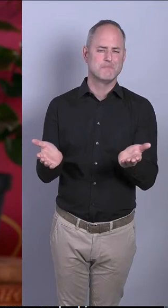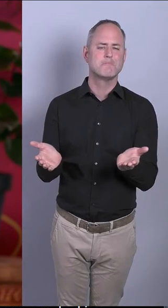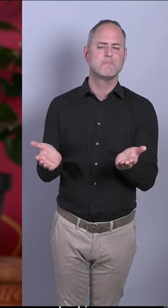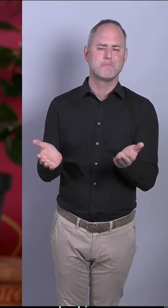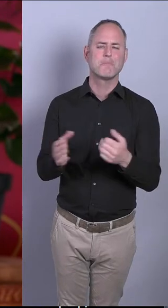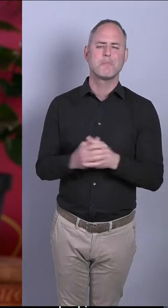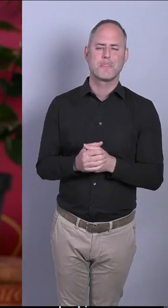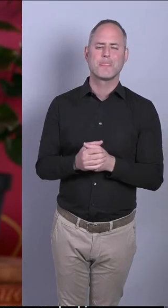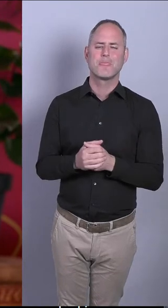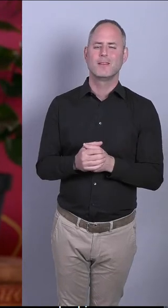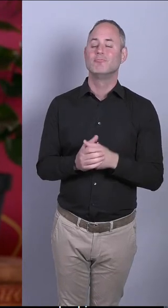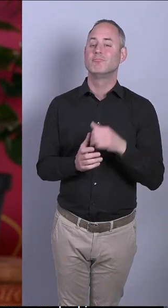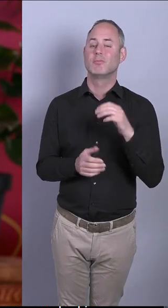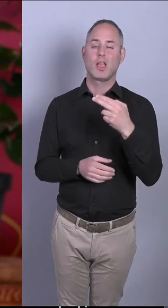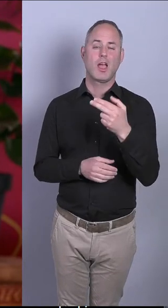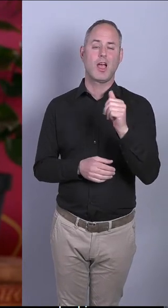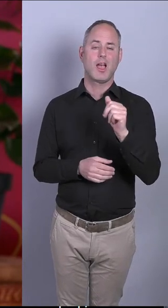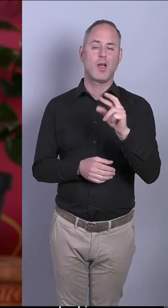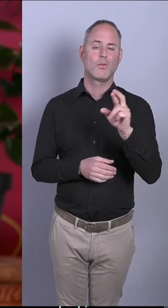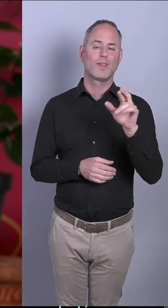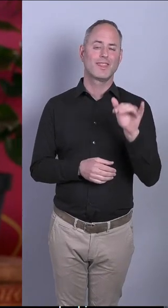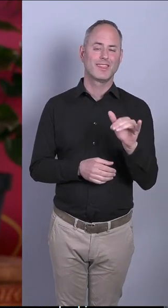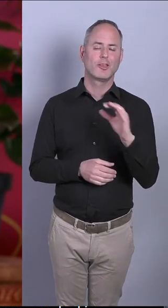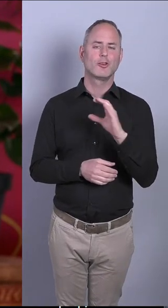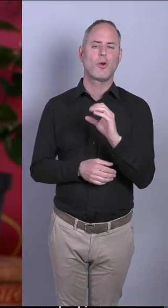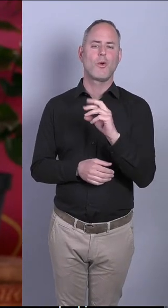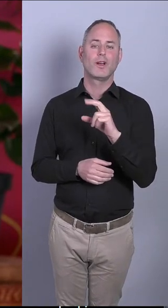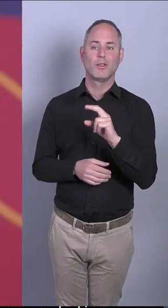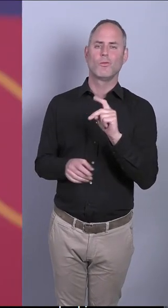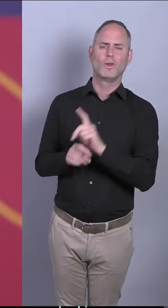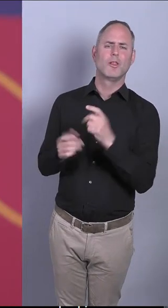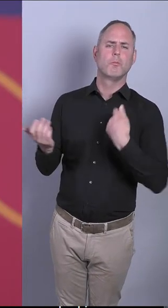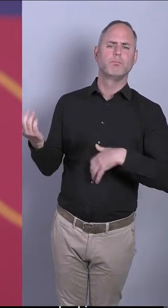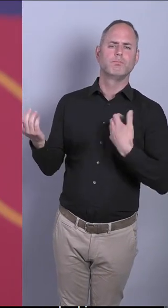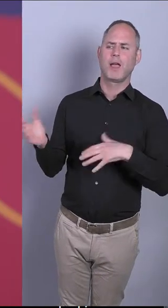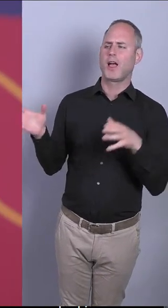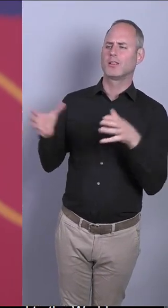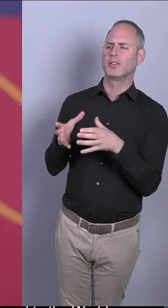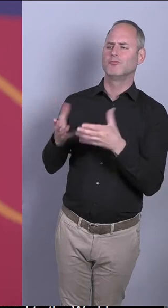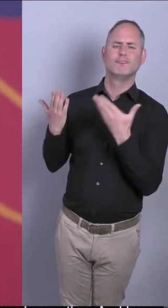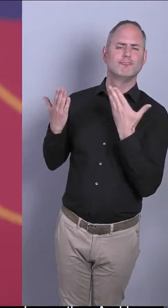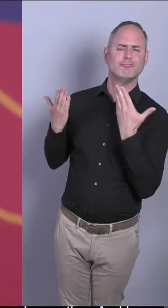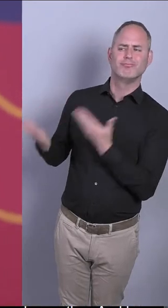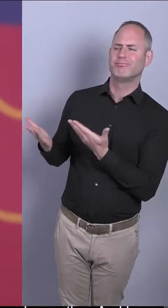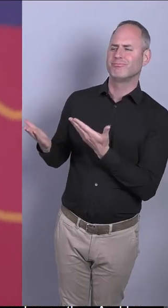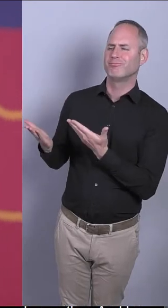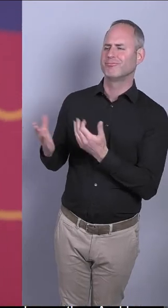is Harry Collin and his band with the world premiere of The Course is Clear.